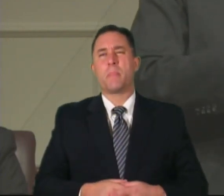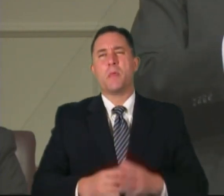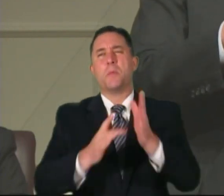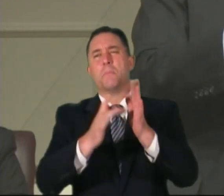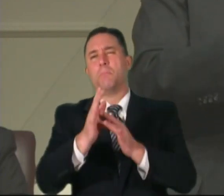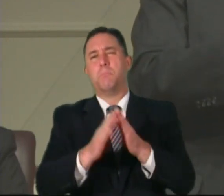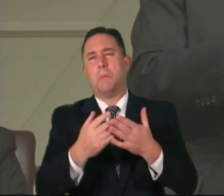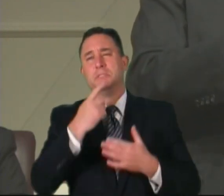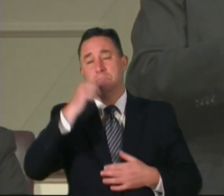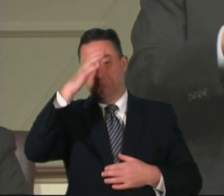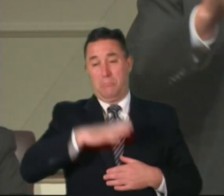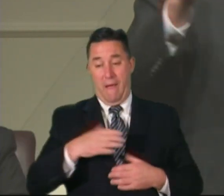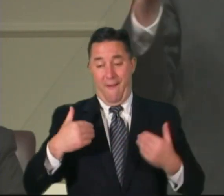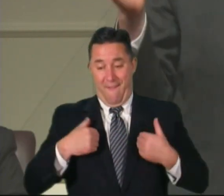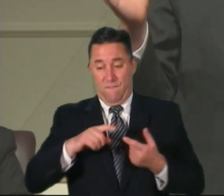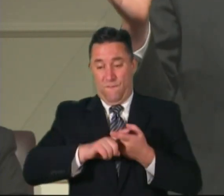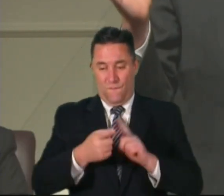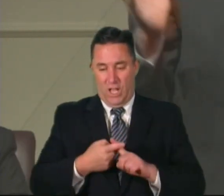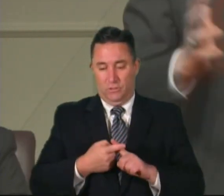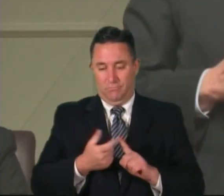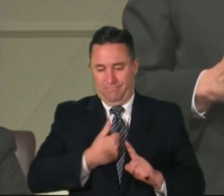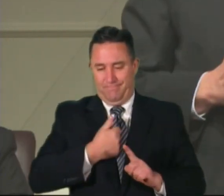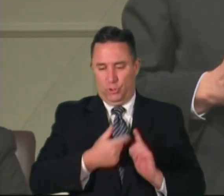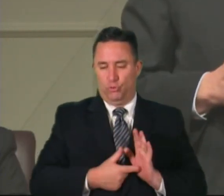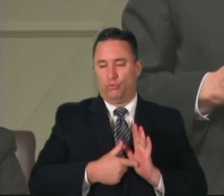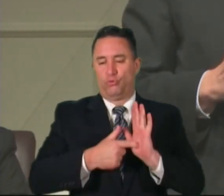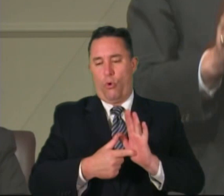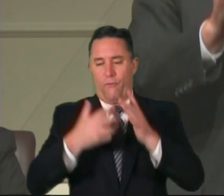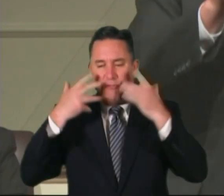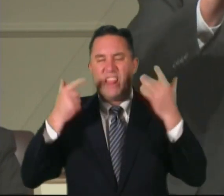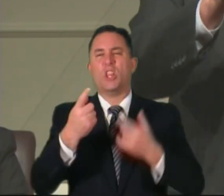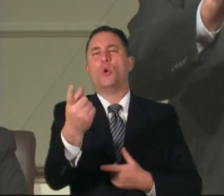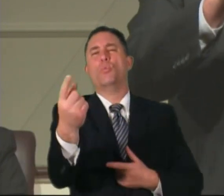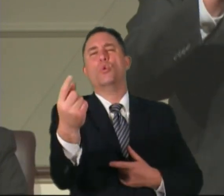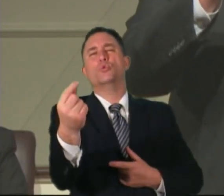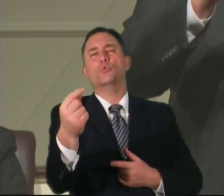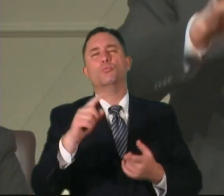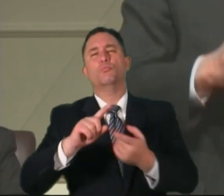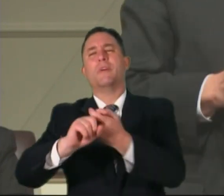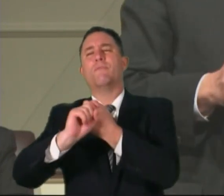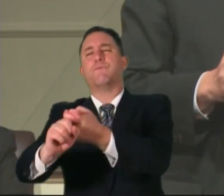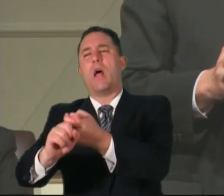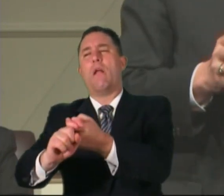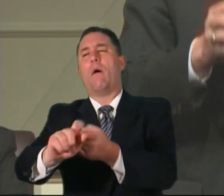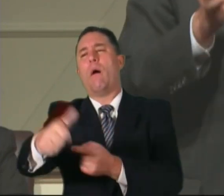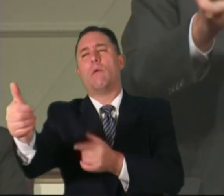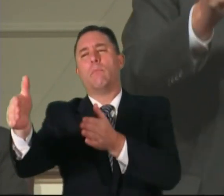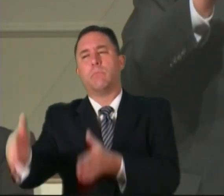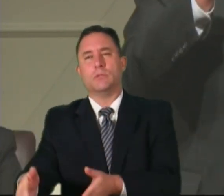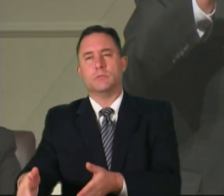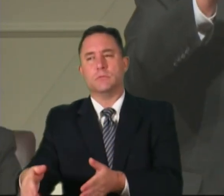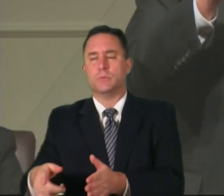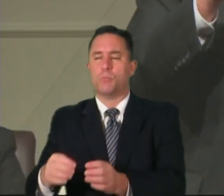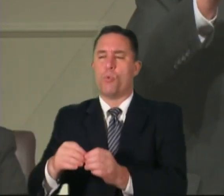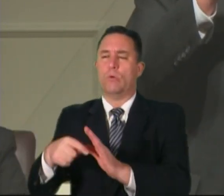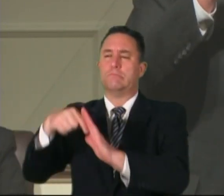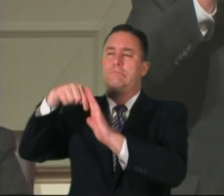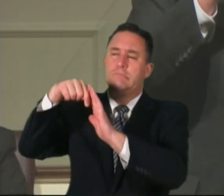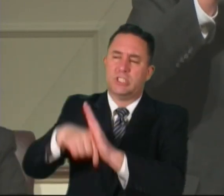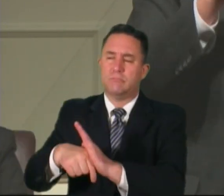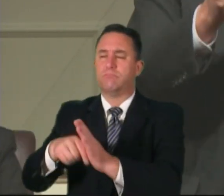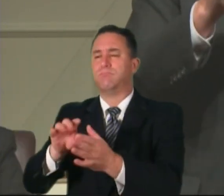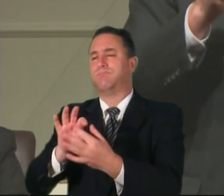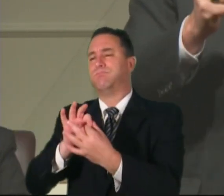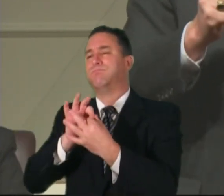Bible says a man that hath friends must show himself friendly. What can you do to be a friend to someone? To deepen